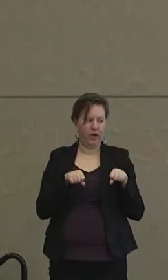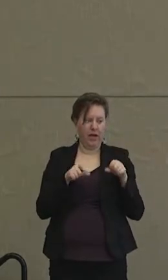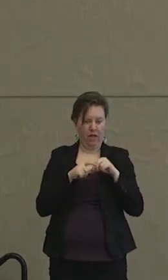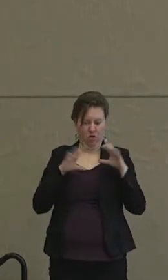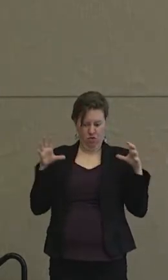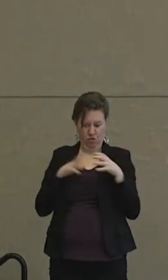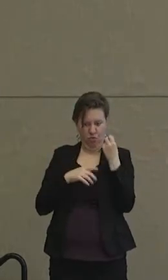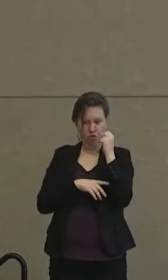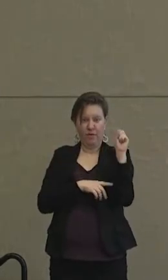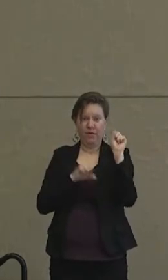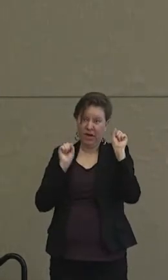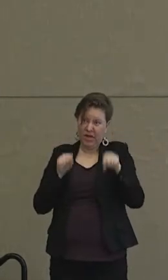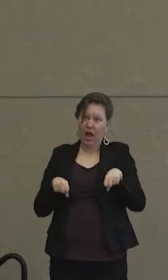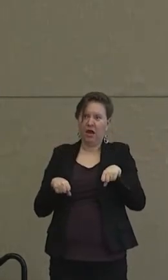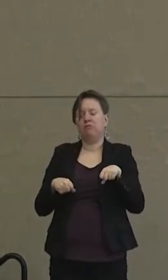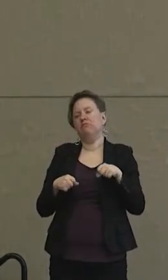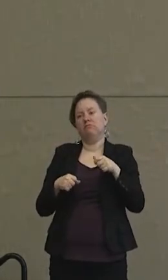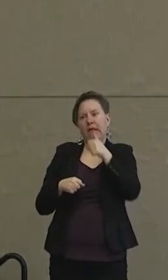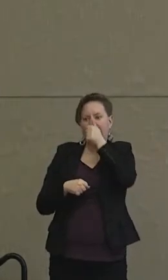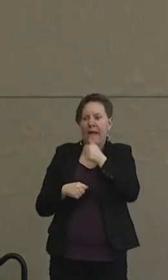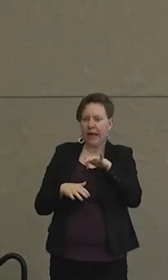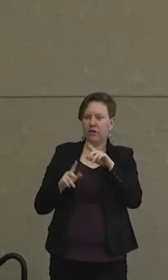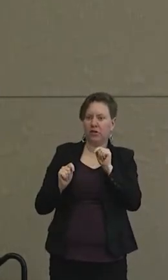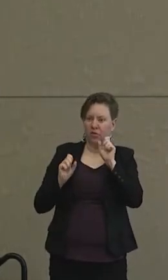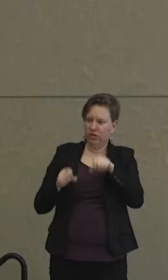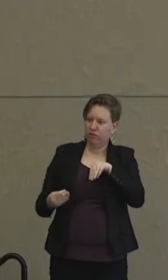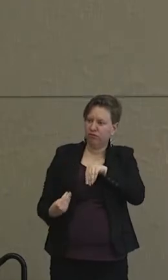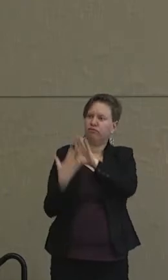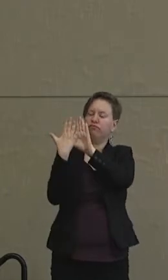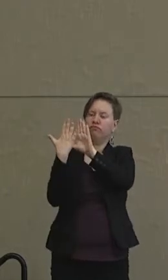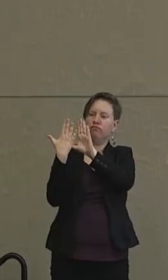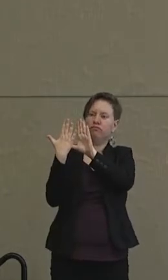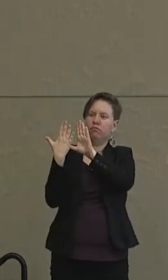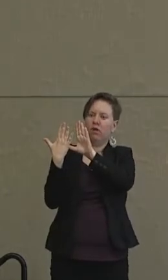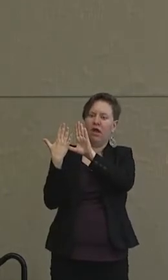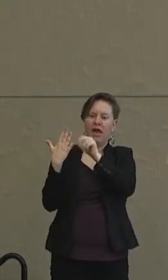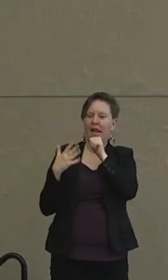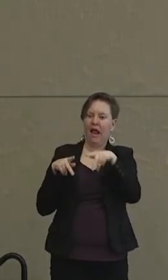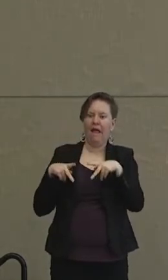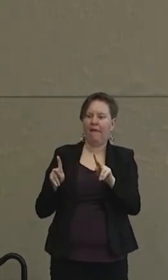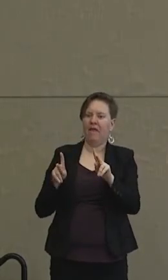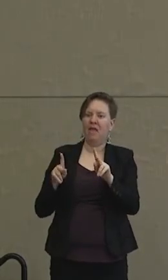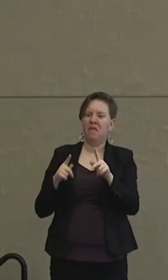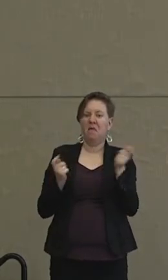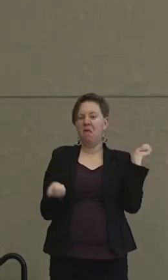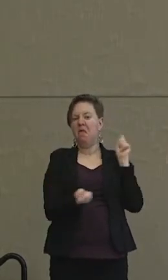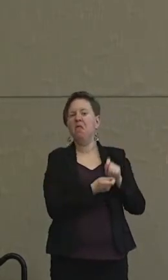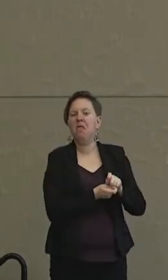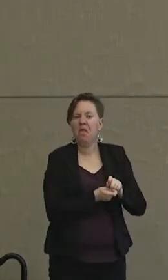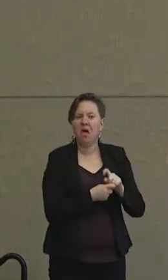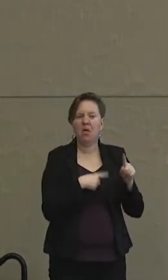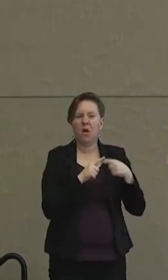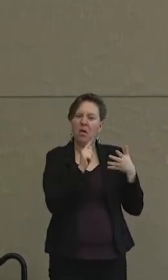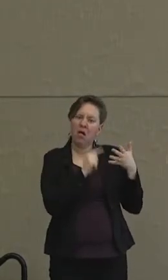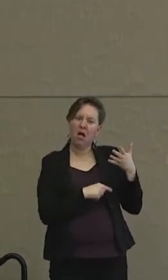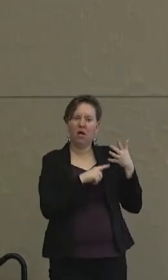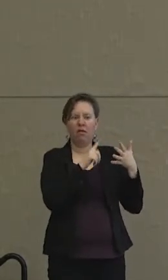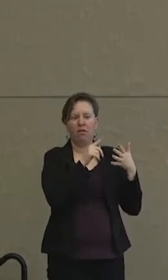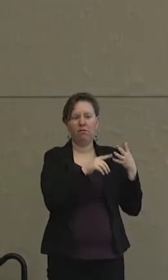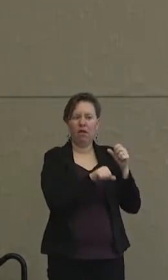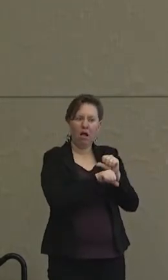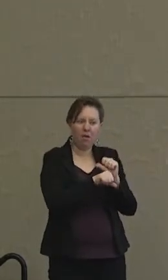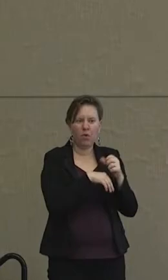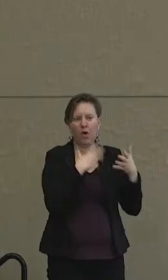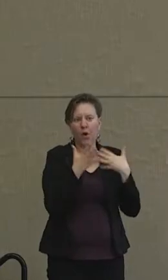movement can handle it. We need to address it head on and not let the backlash overshadow the